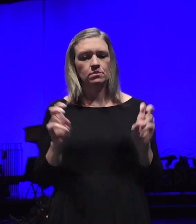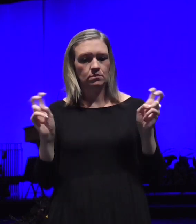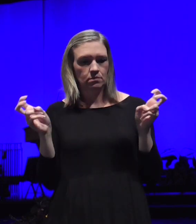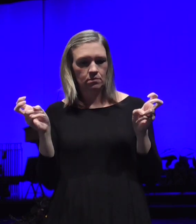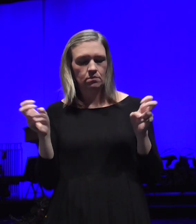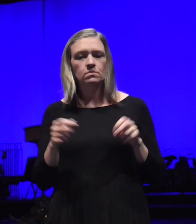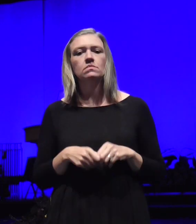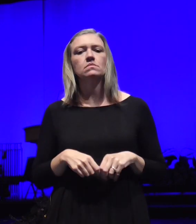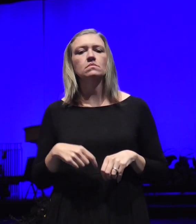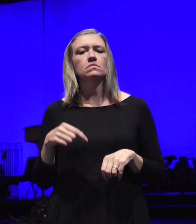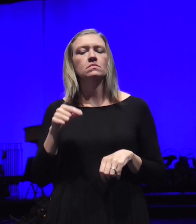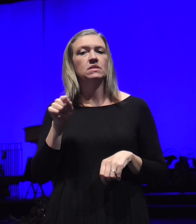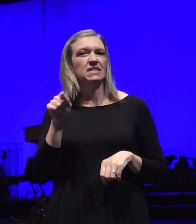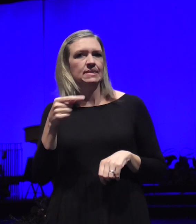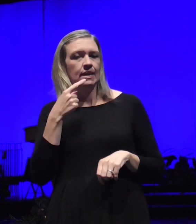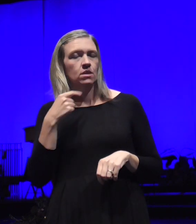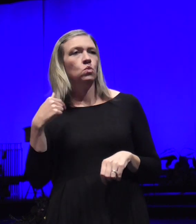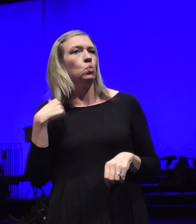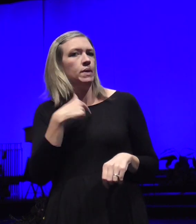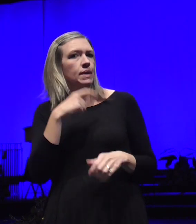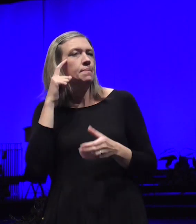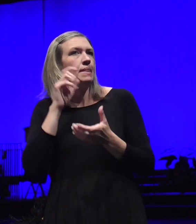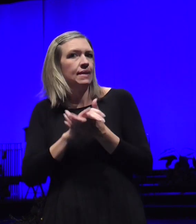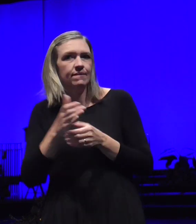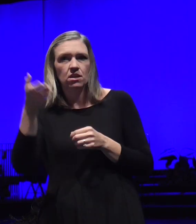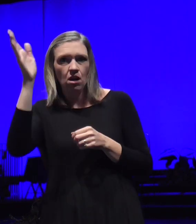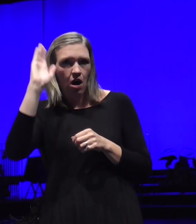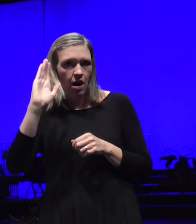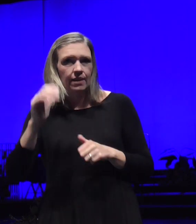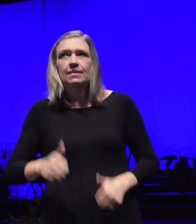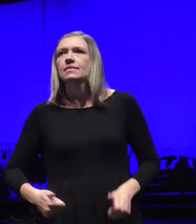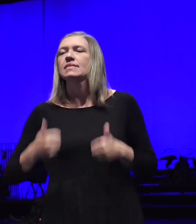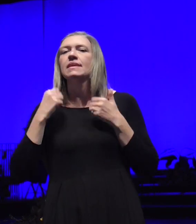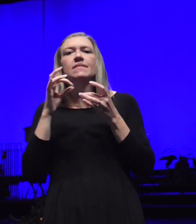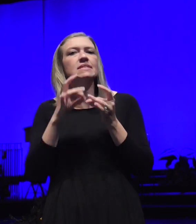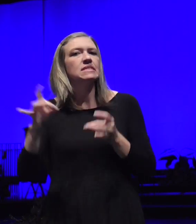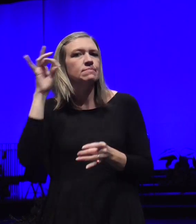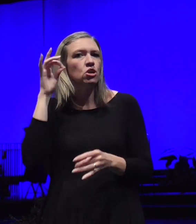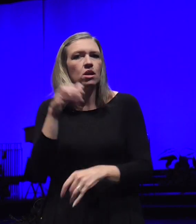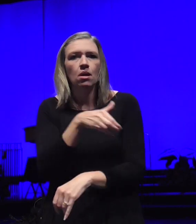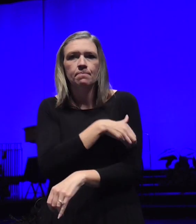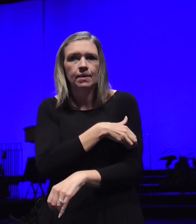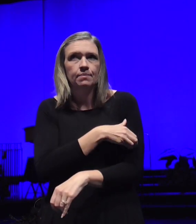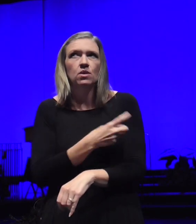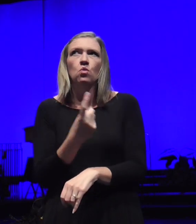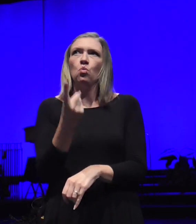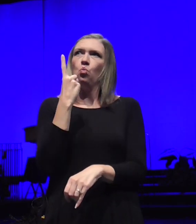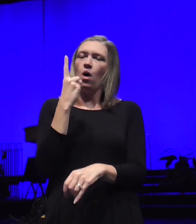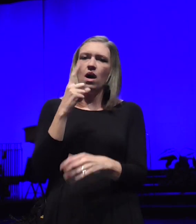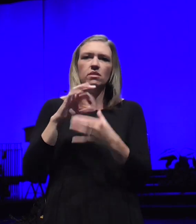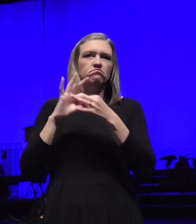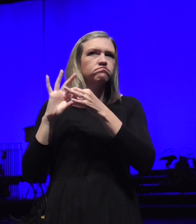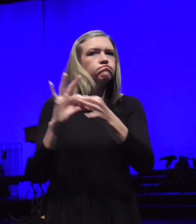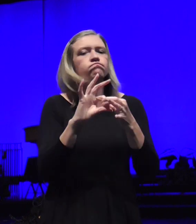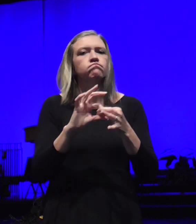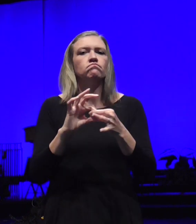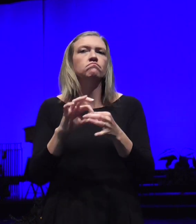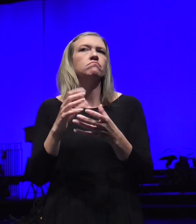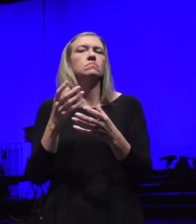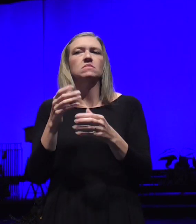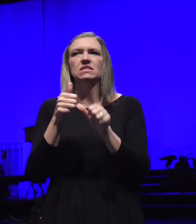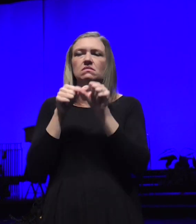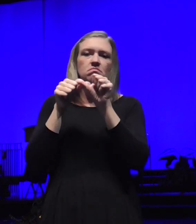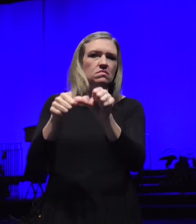He said, we believe in God, the living Spirit Almighty, one, indestructible, absolute,